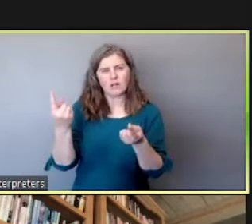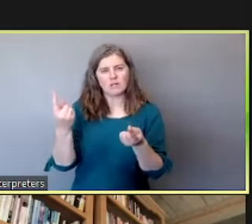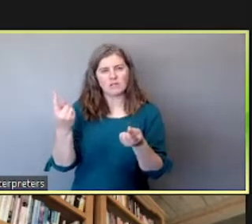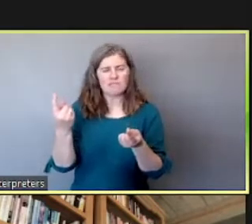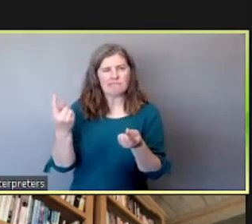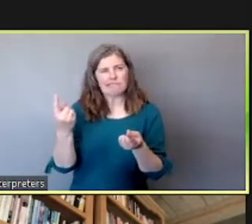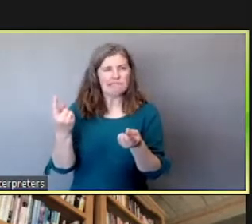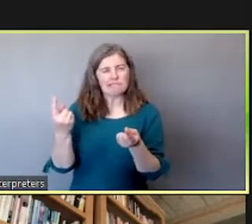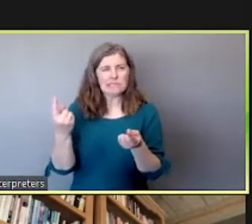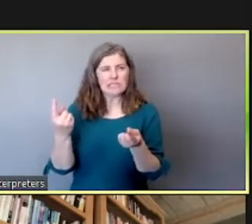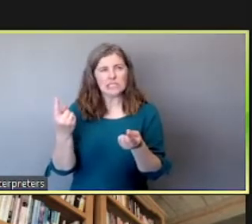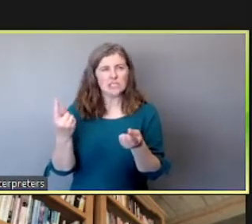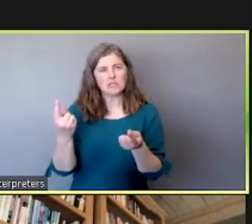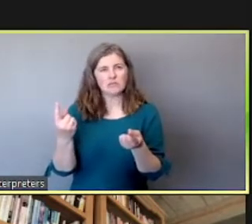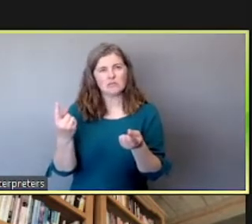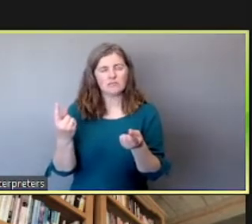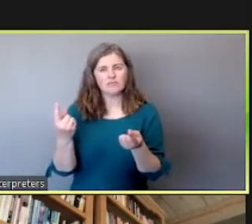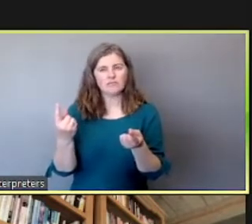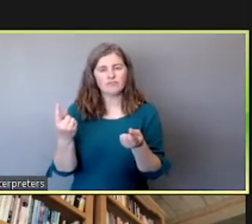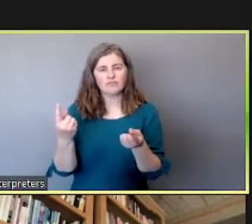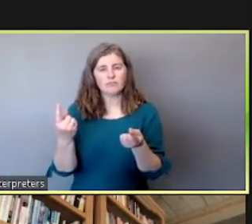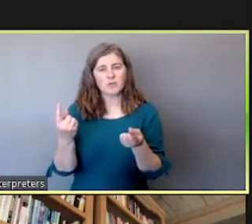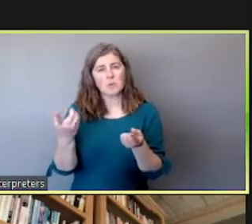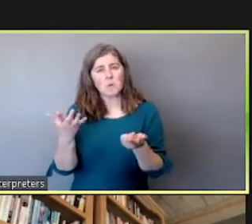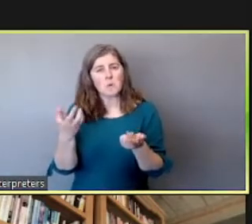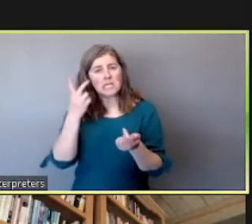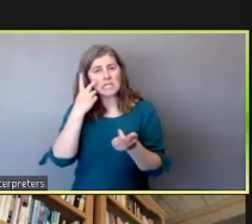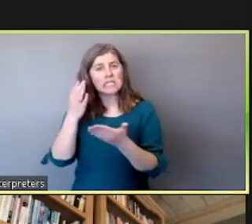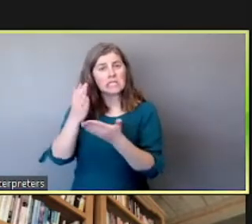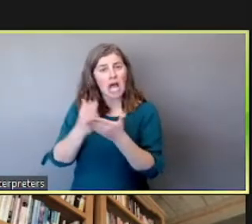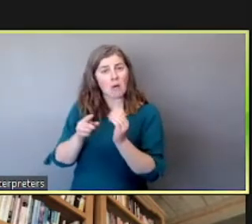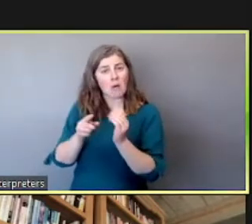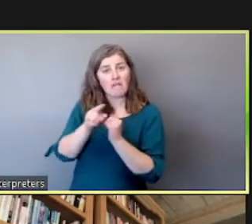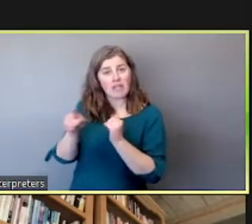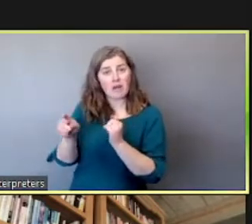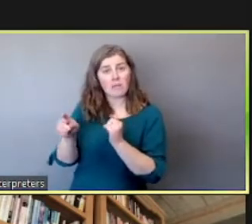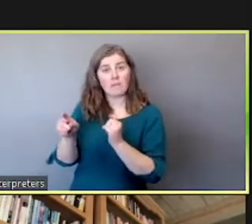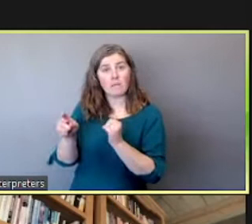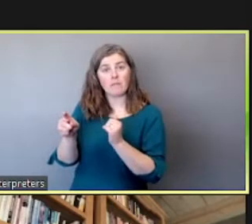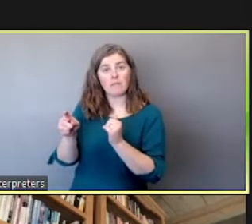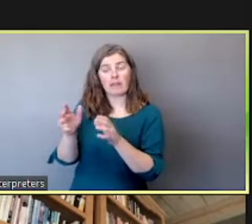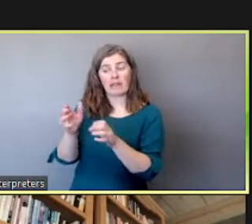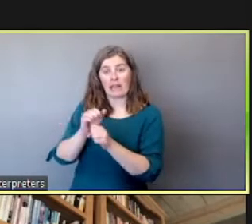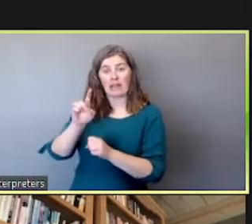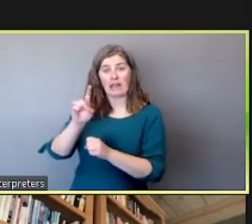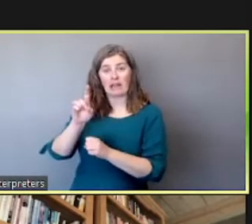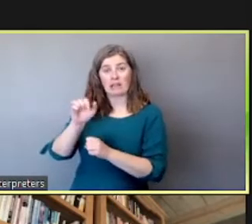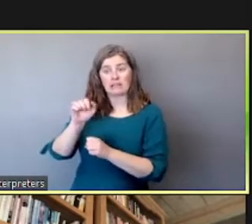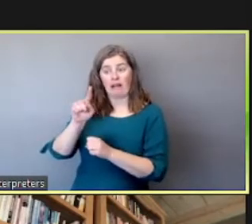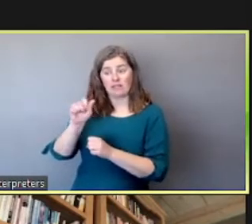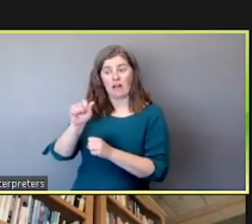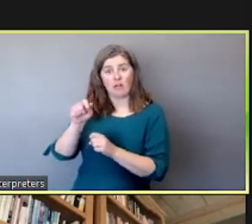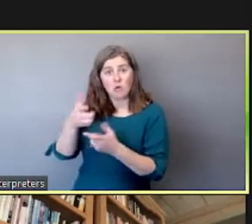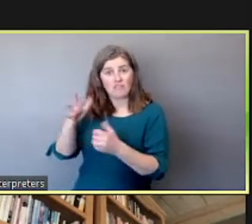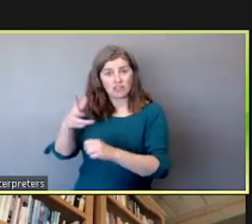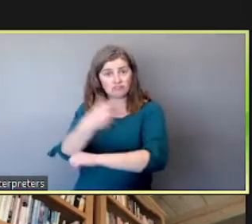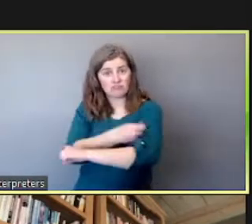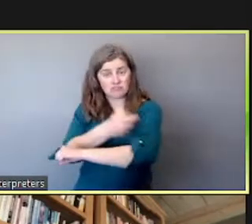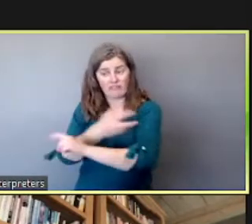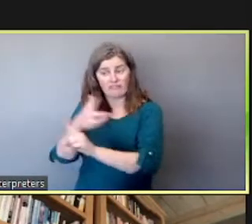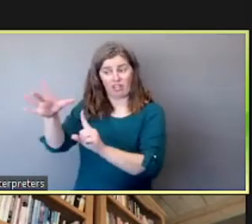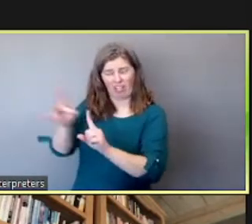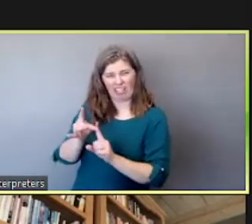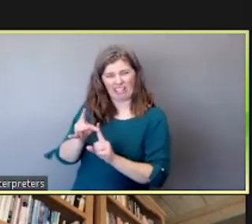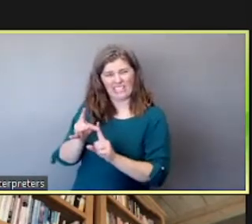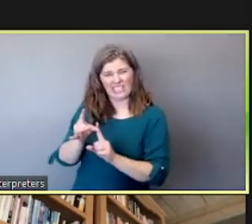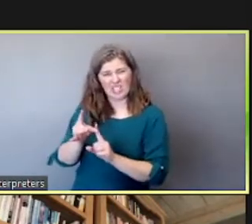not, while we see some people getting the Delta variant who've been vaccinated, we're not really seeing much in the way